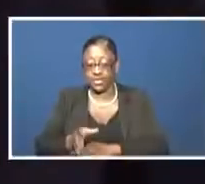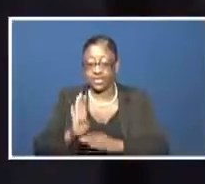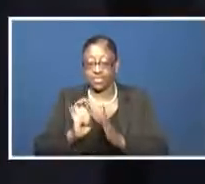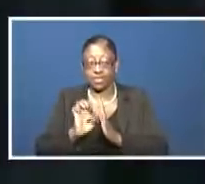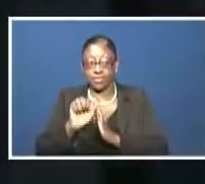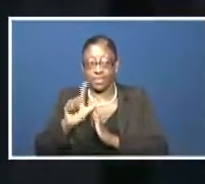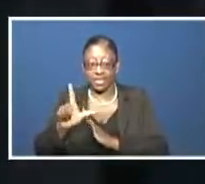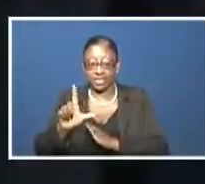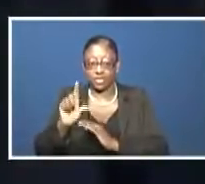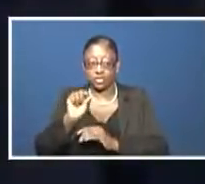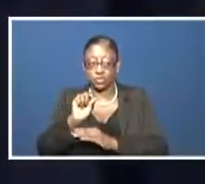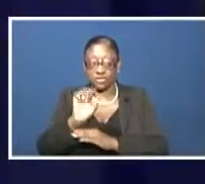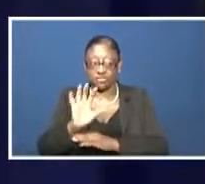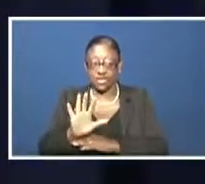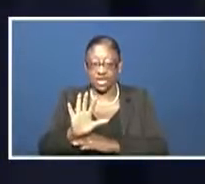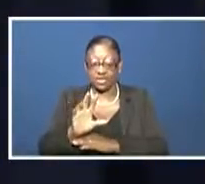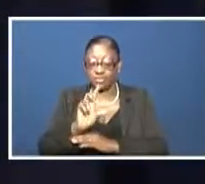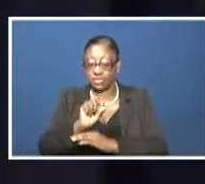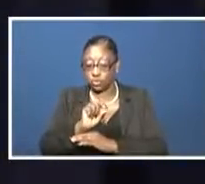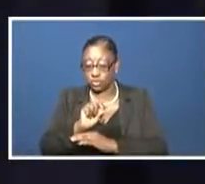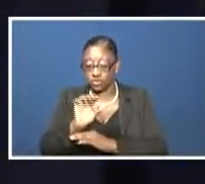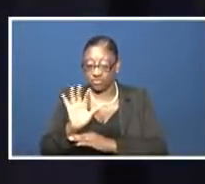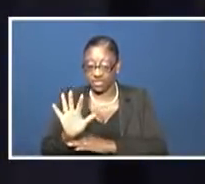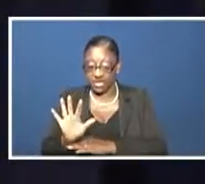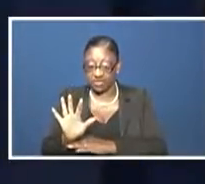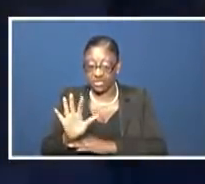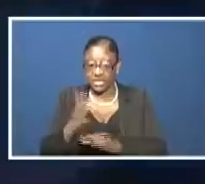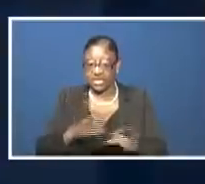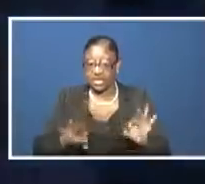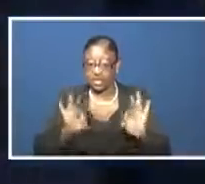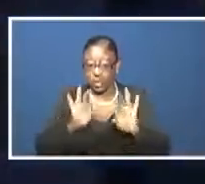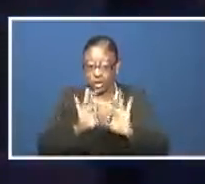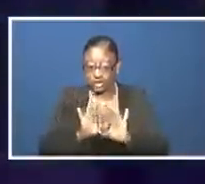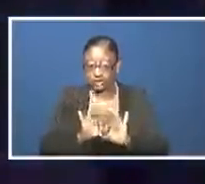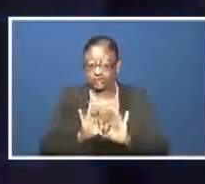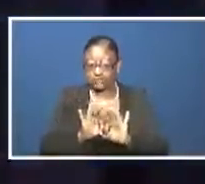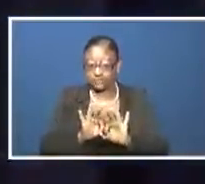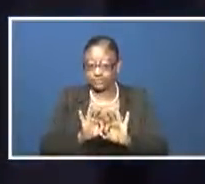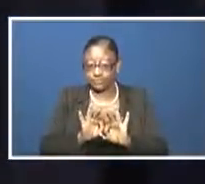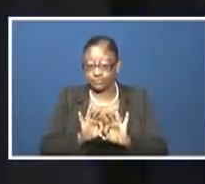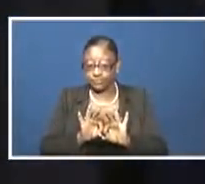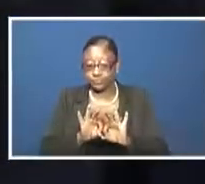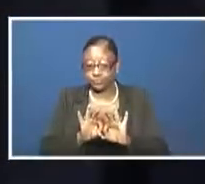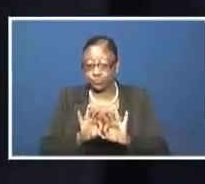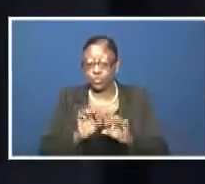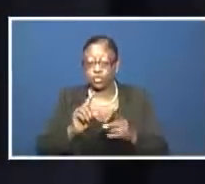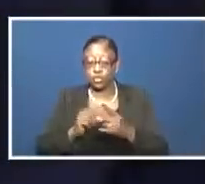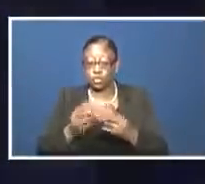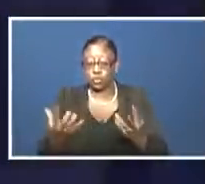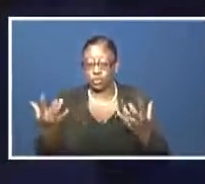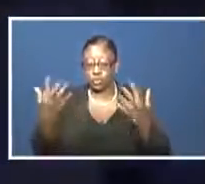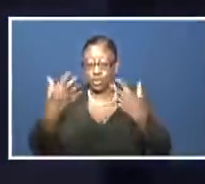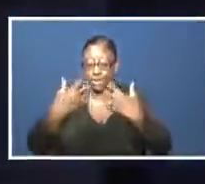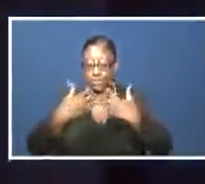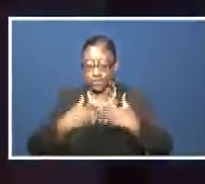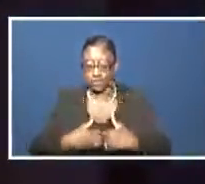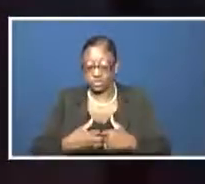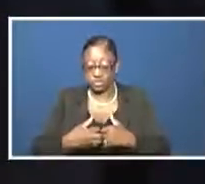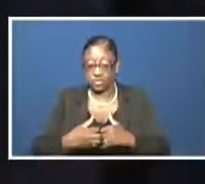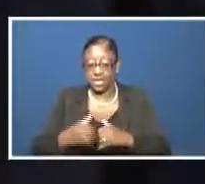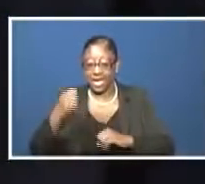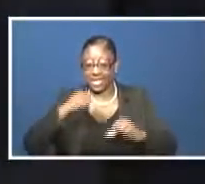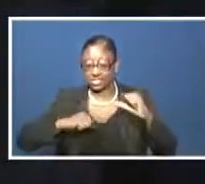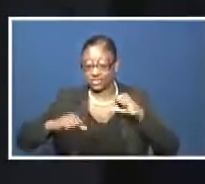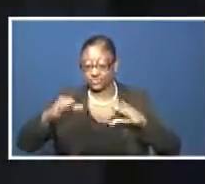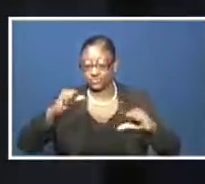by 25% by 2025, important as that is, to encompassing comprehensive